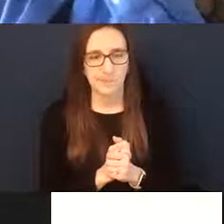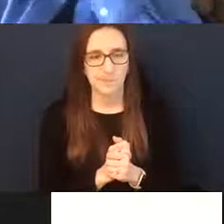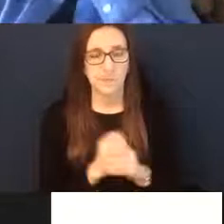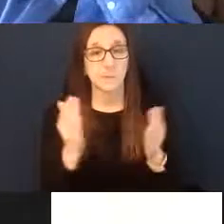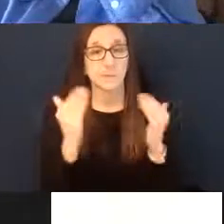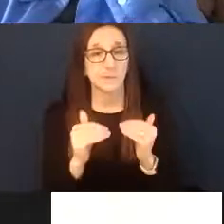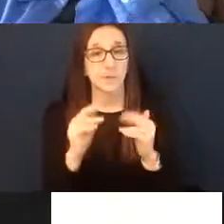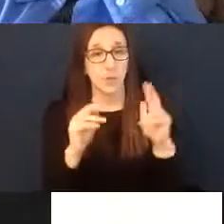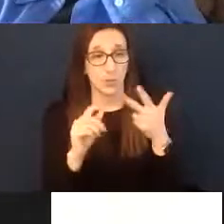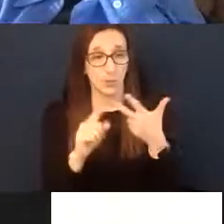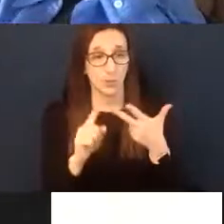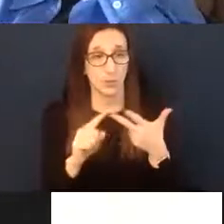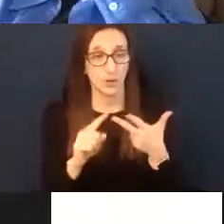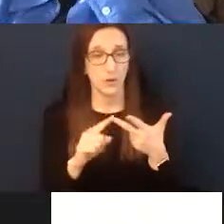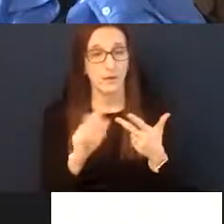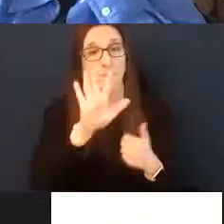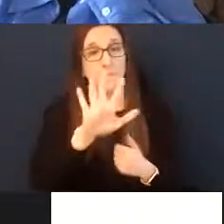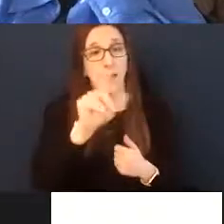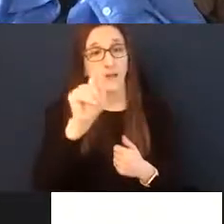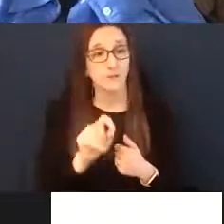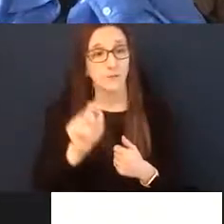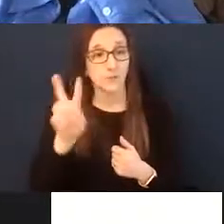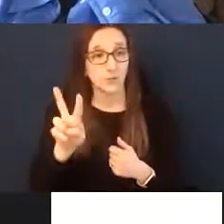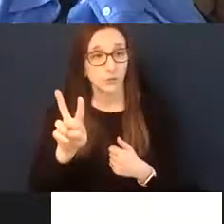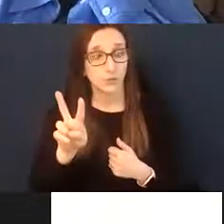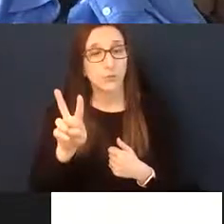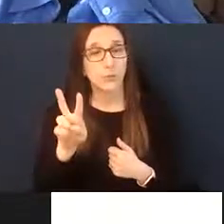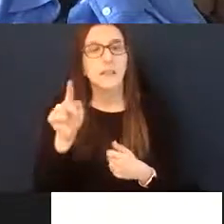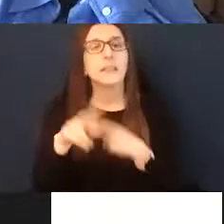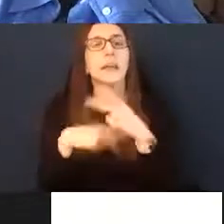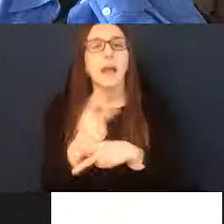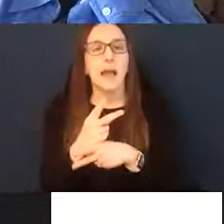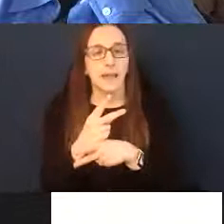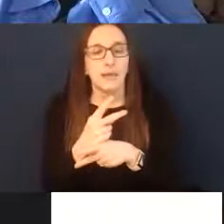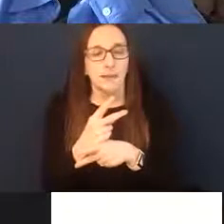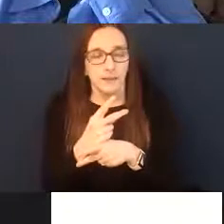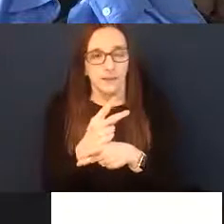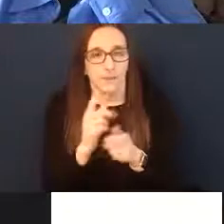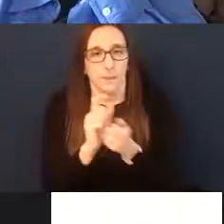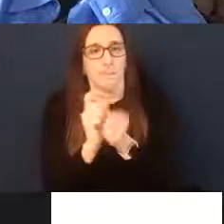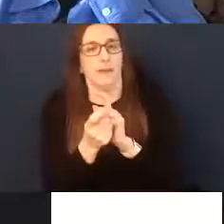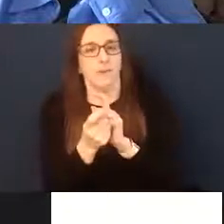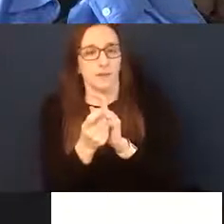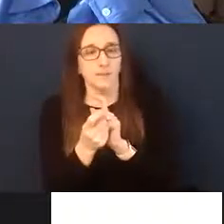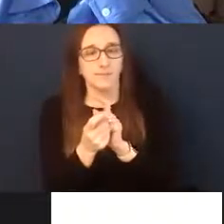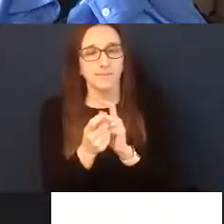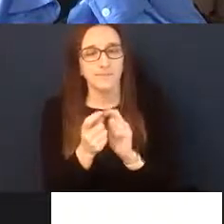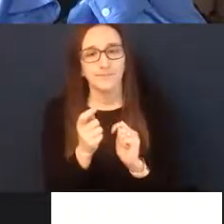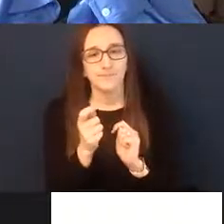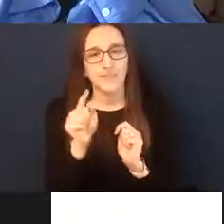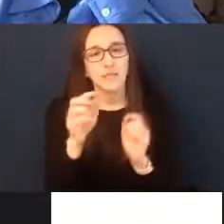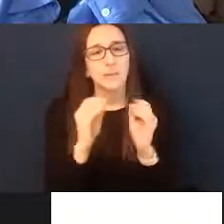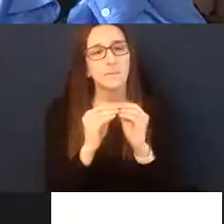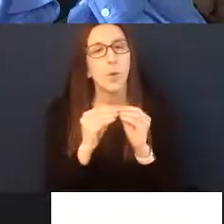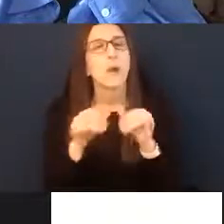Next, we have the 5-2 diet. So this is a type of modified intermittent fasting. This I think is more